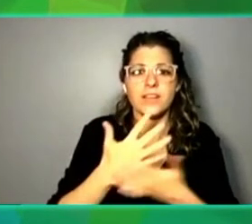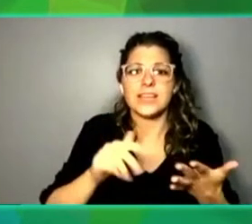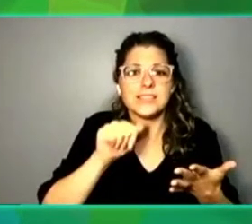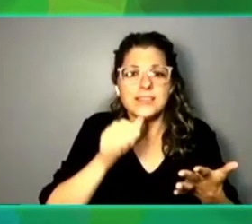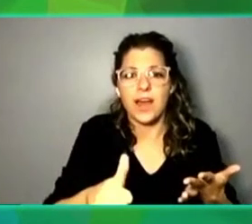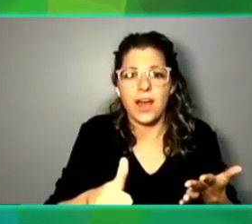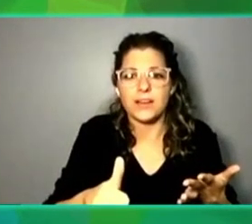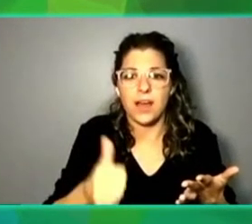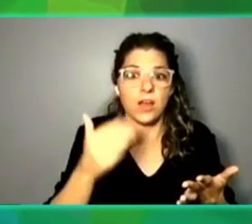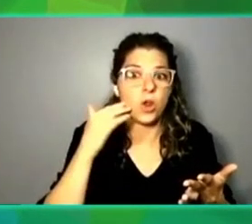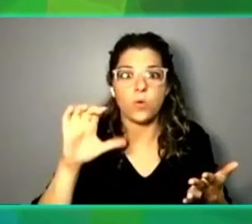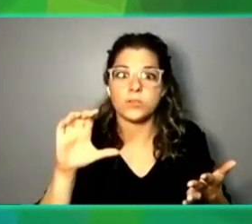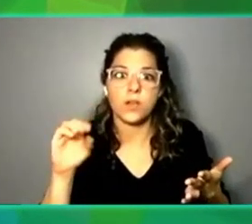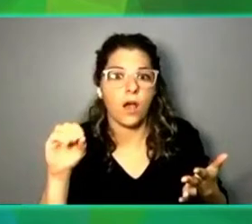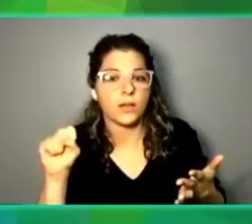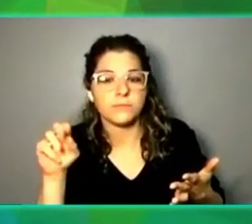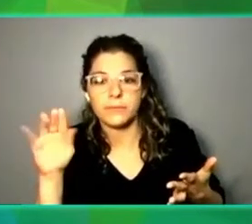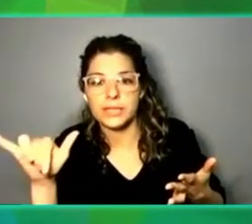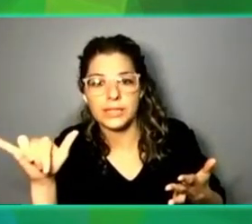know Cosby is